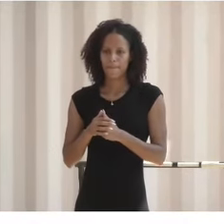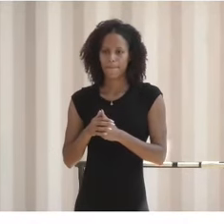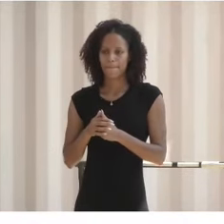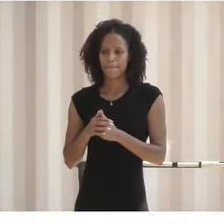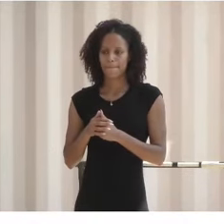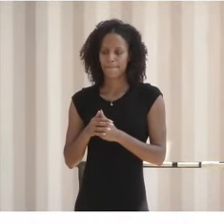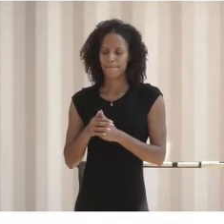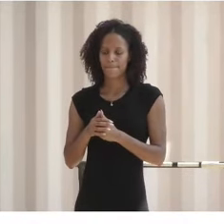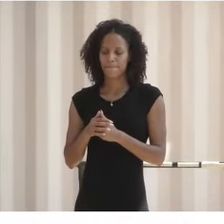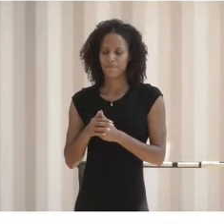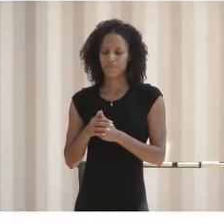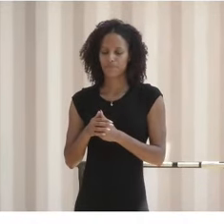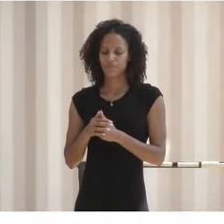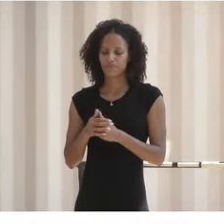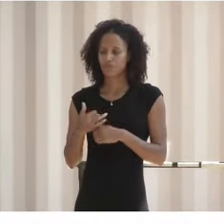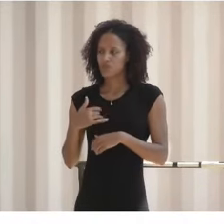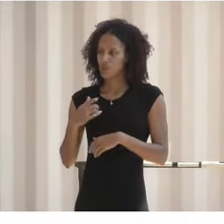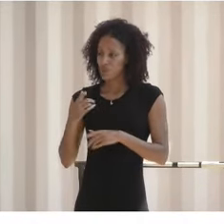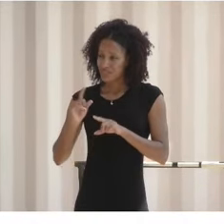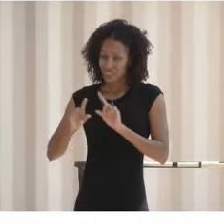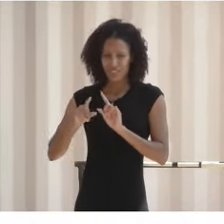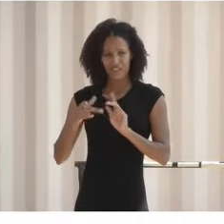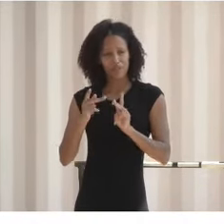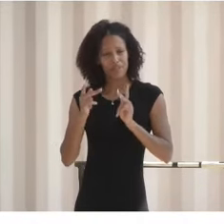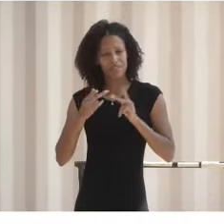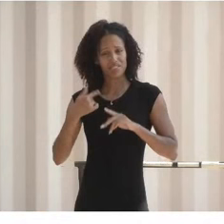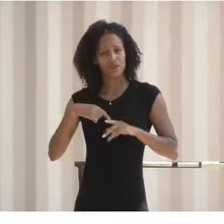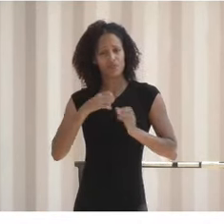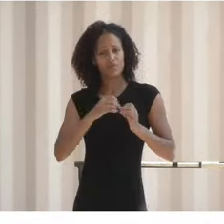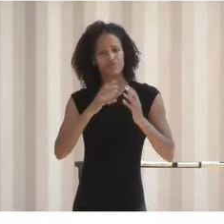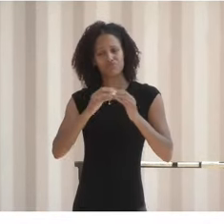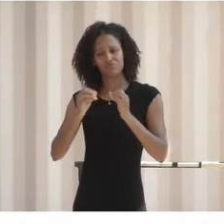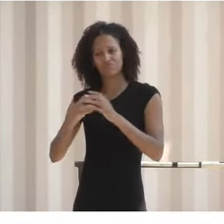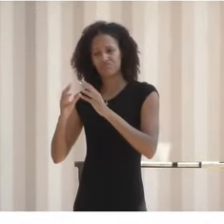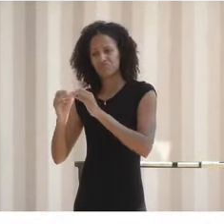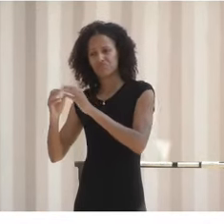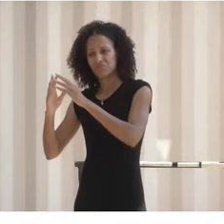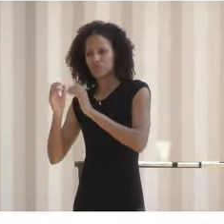So as we make the places that we live more porous, lush,